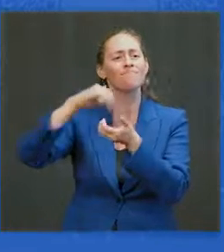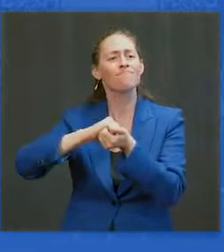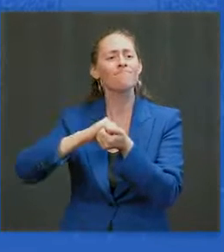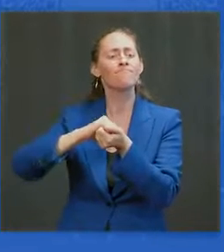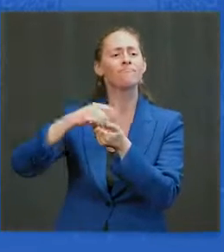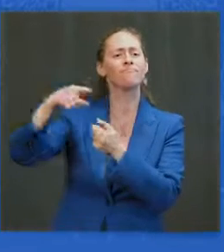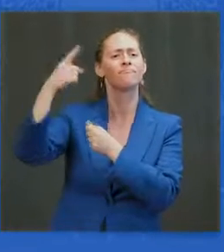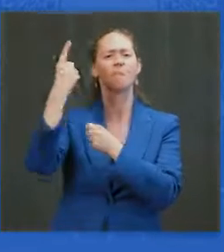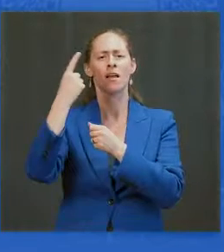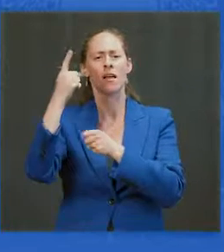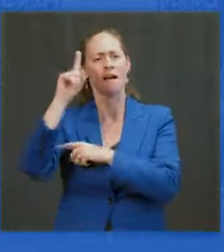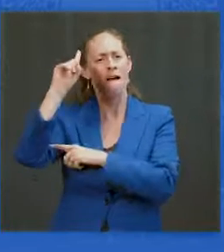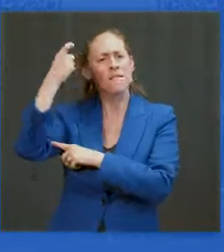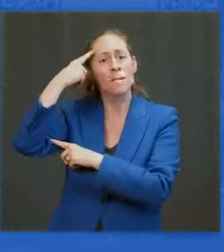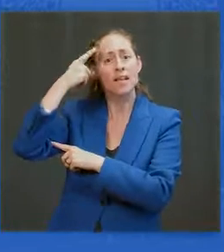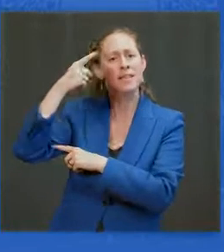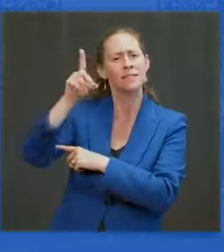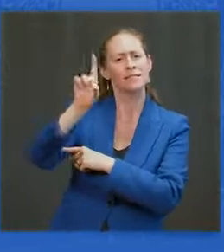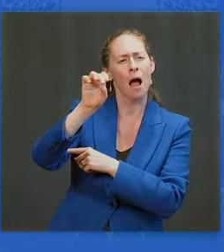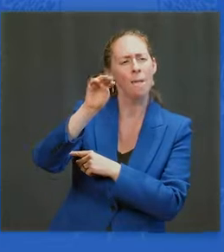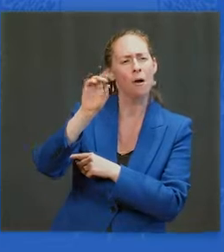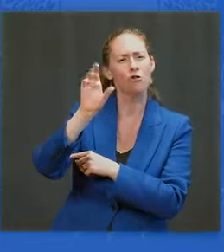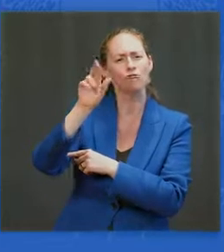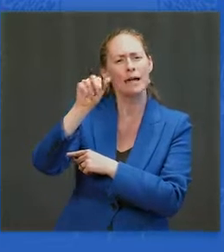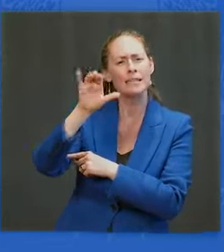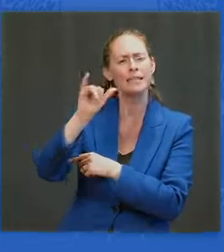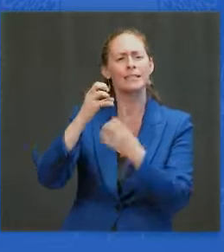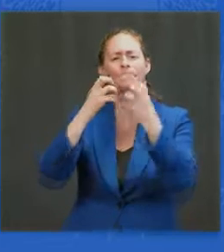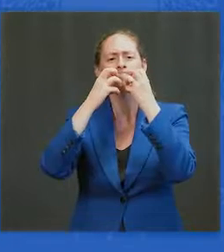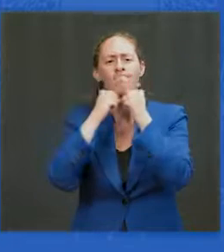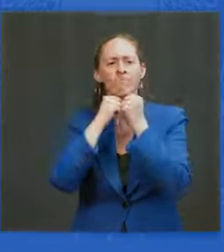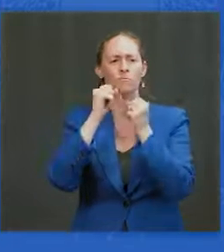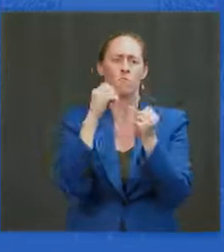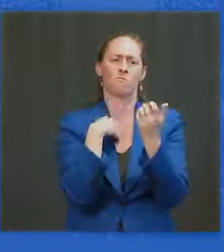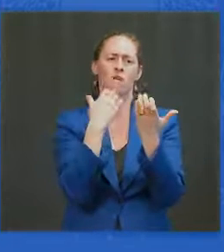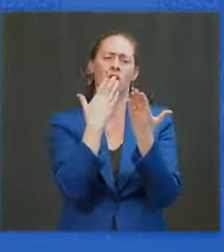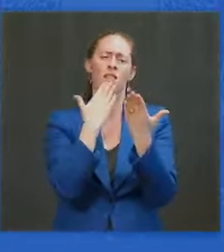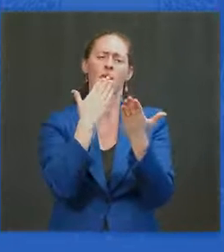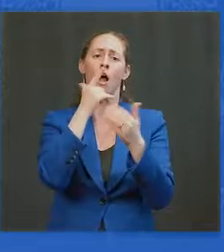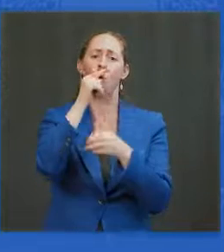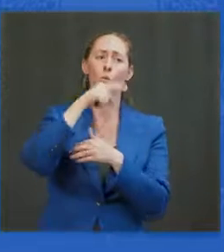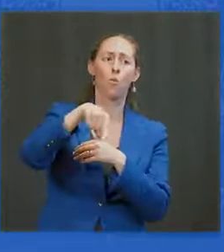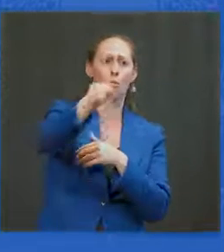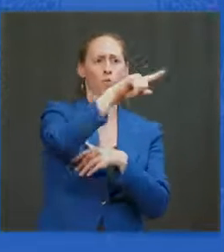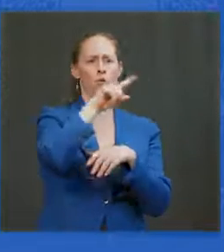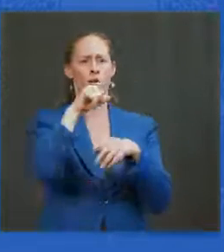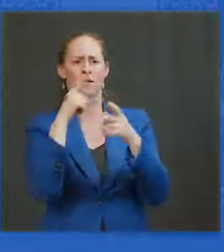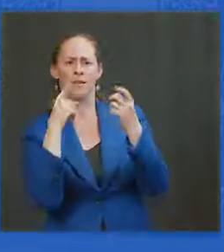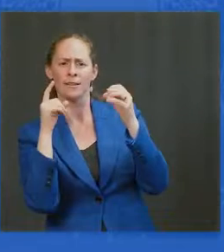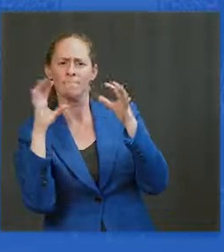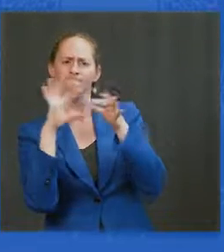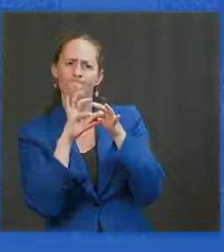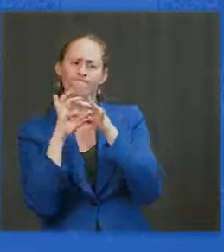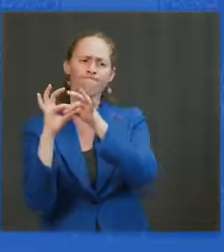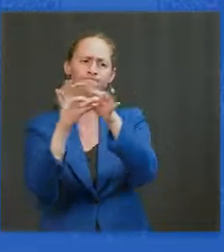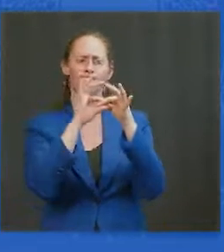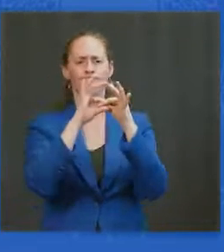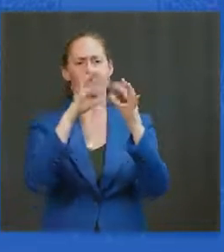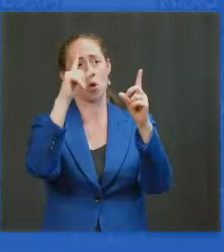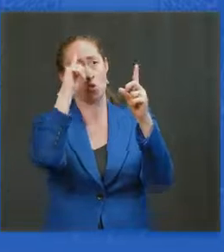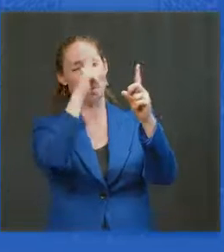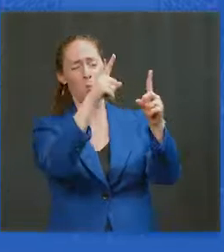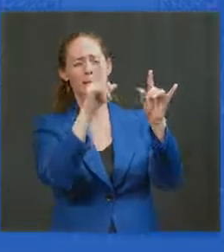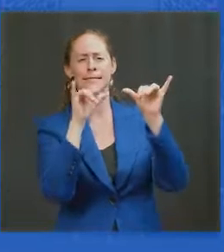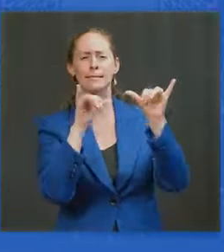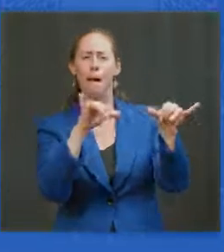to again thank all of our allies and partners around the world who have rallied in support of our shared mission. We ended